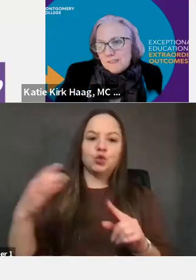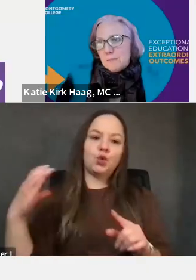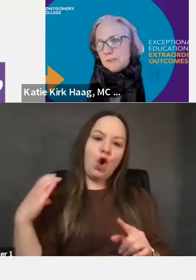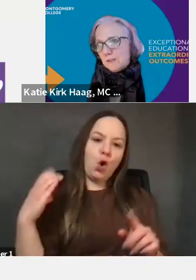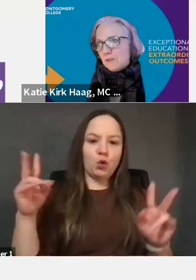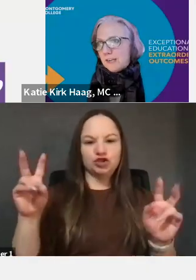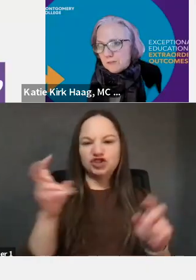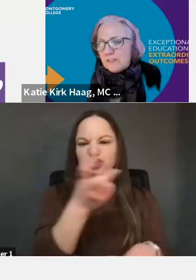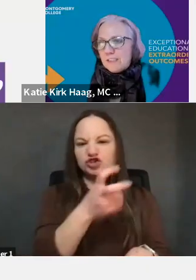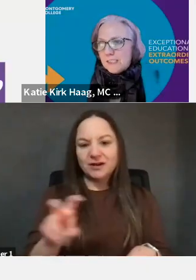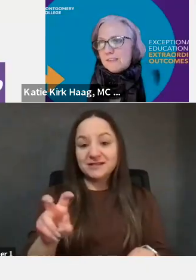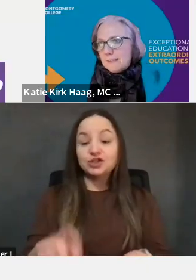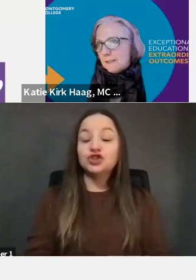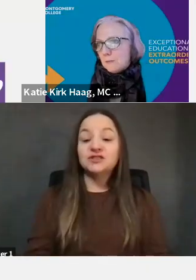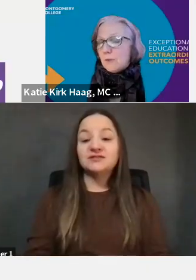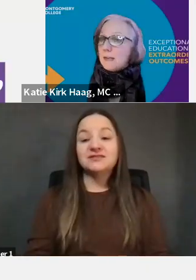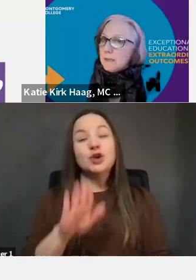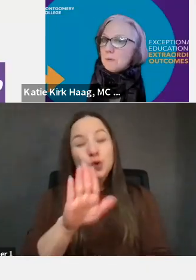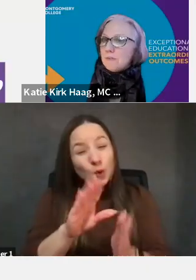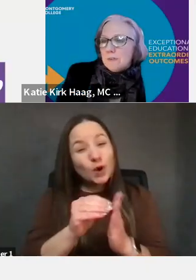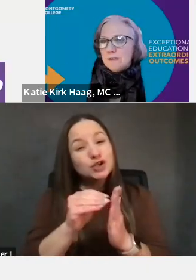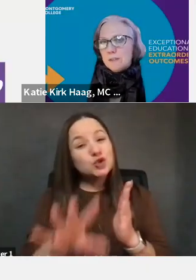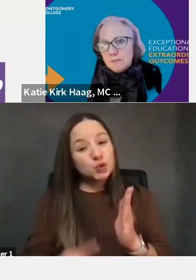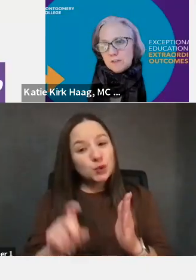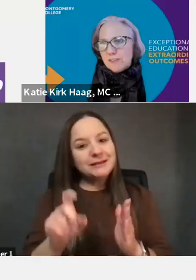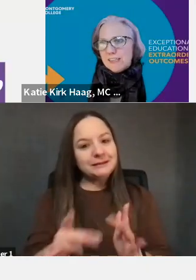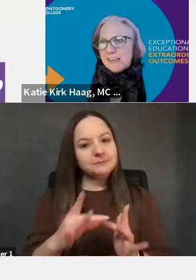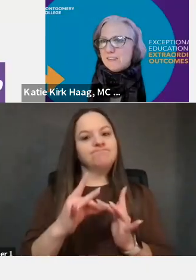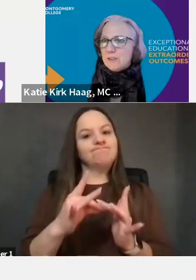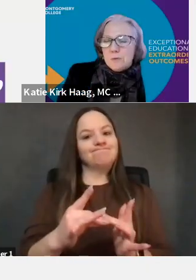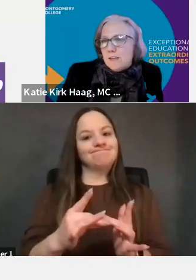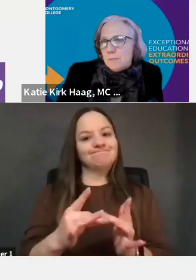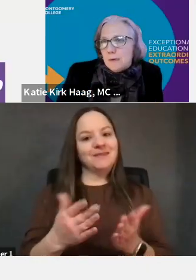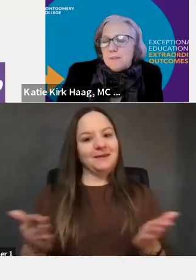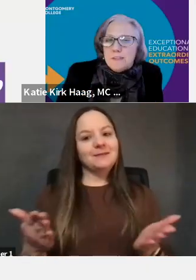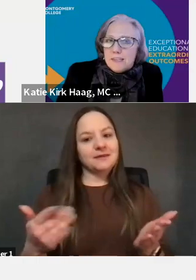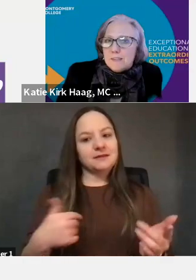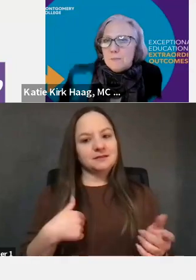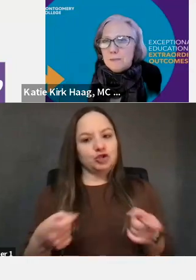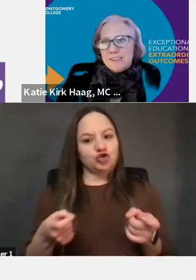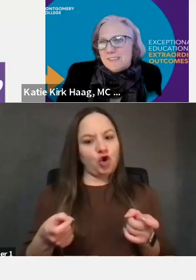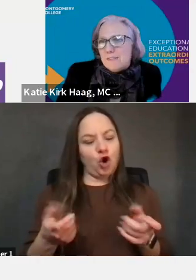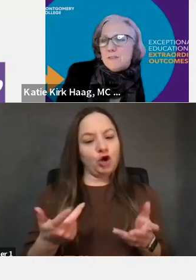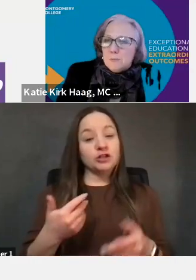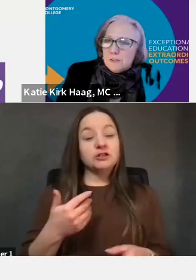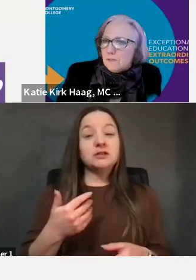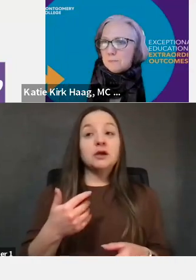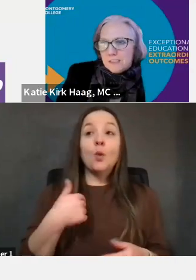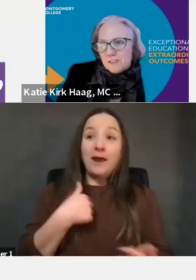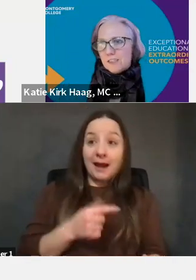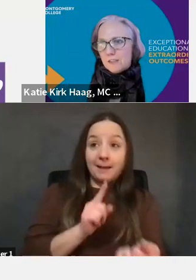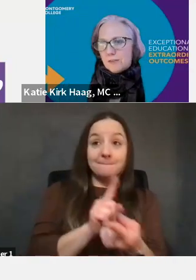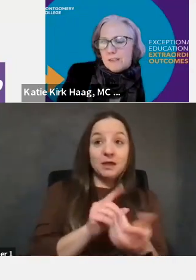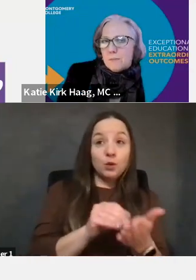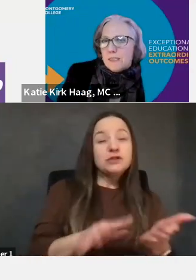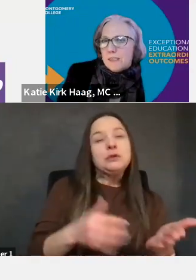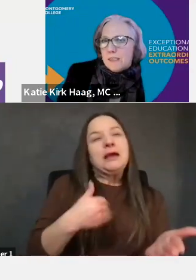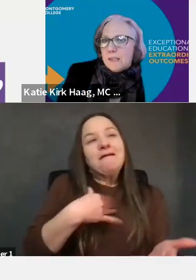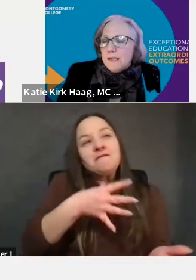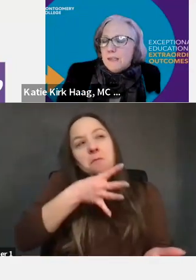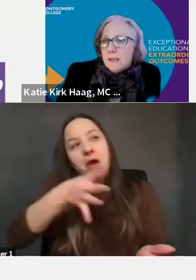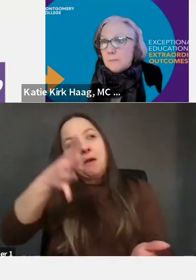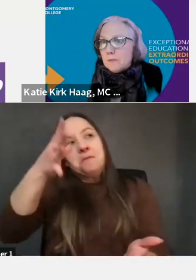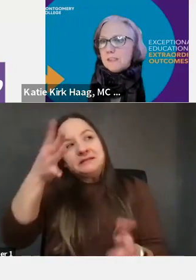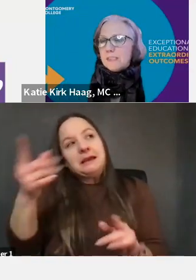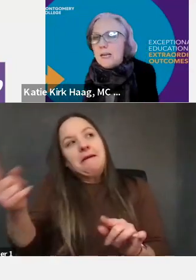student needs to be in the driver's seat. When I meet with students individually, I do have moms and dads come in because I have so much information to give right at the